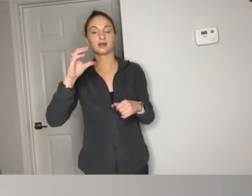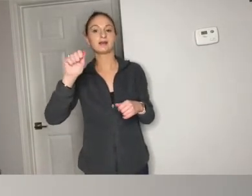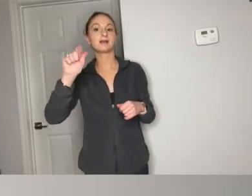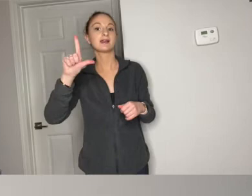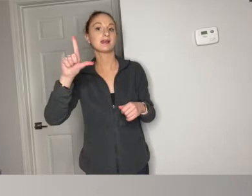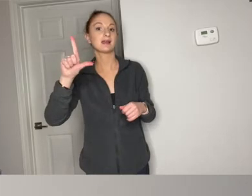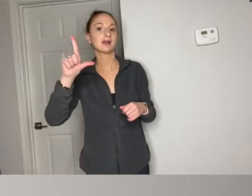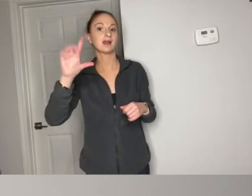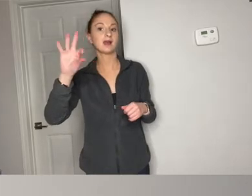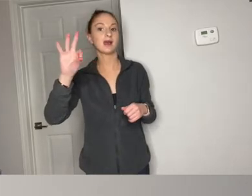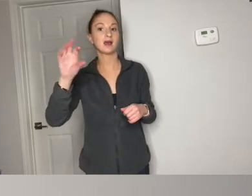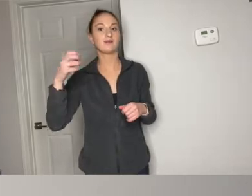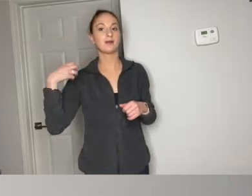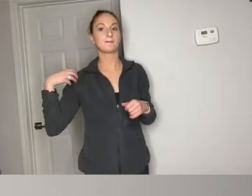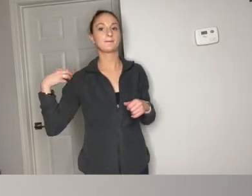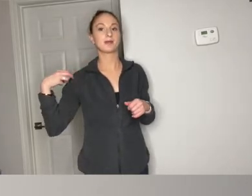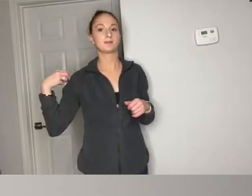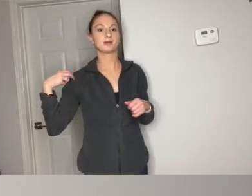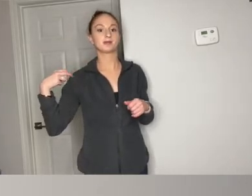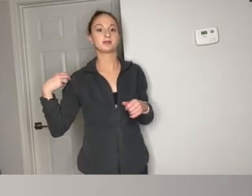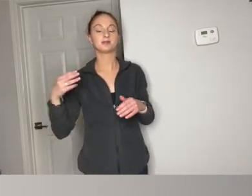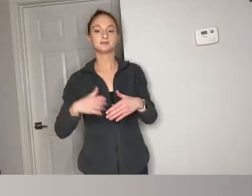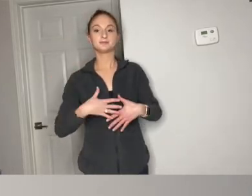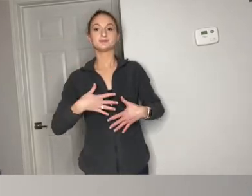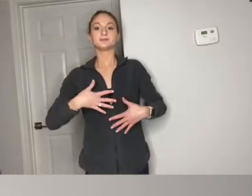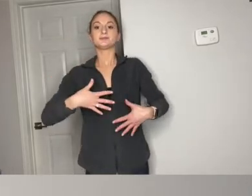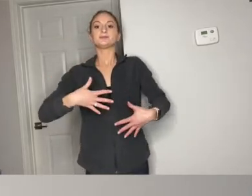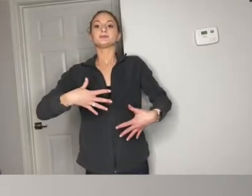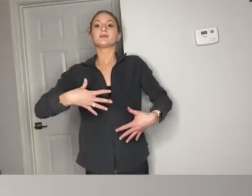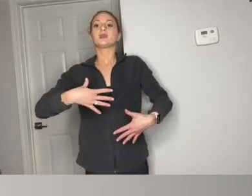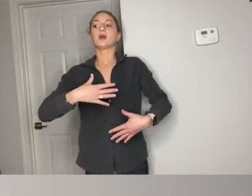And straight spine, inhale and exhale.